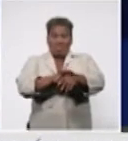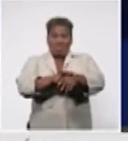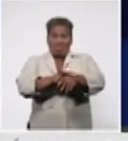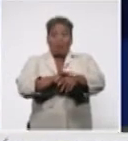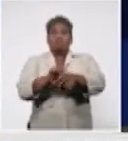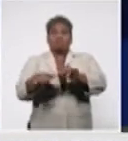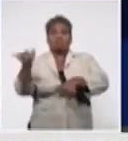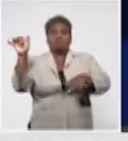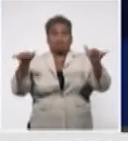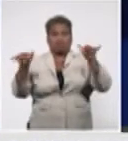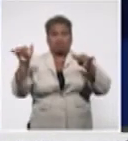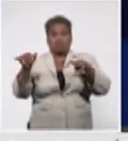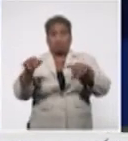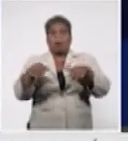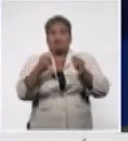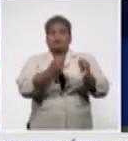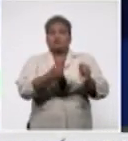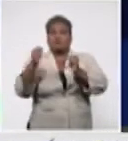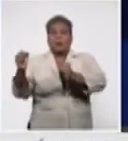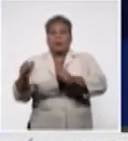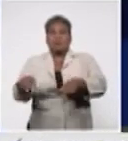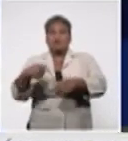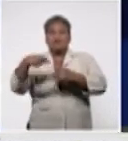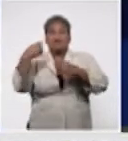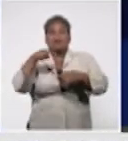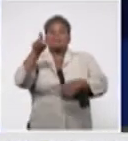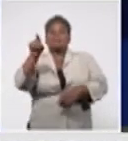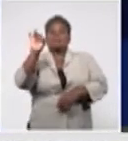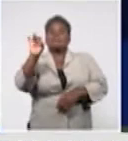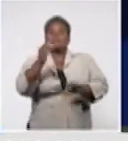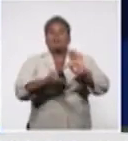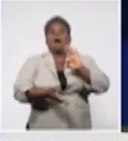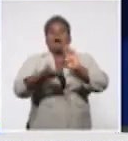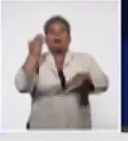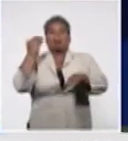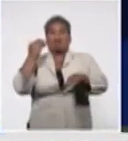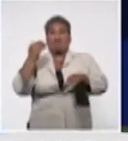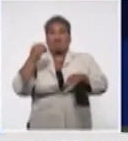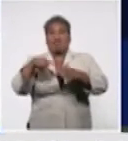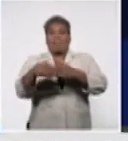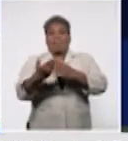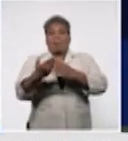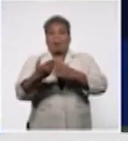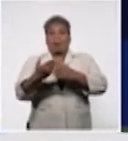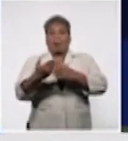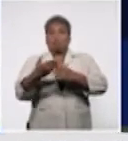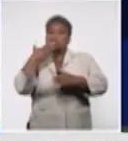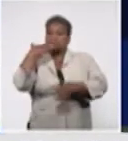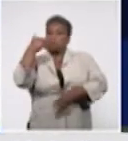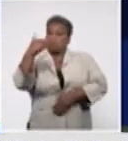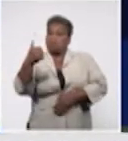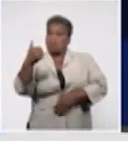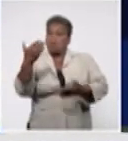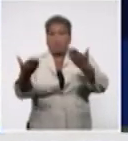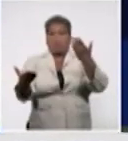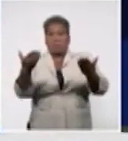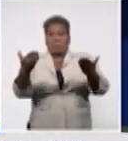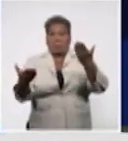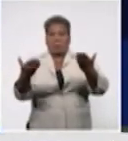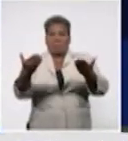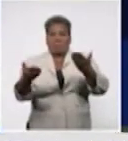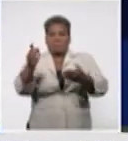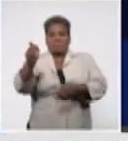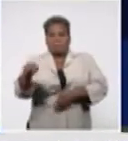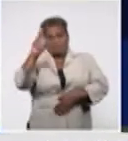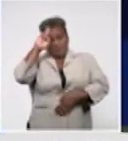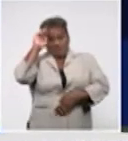between discharged and hospitalized patients. 14 are from Havana province, 2 from Pinar del Río, and 1 from